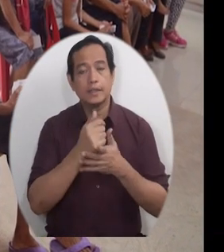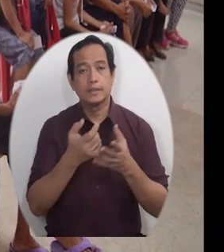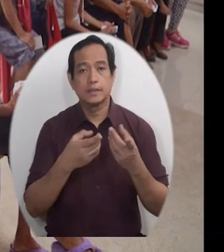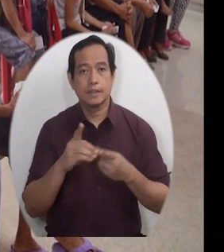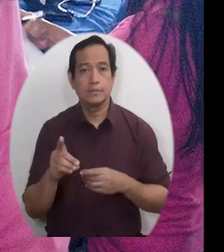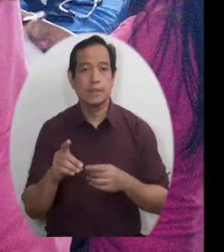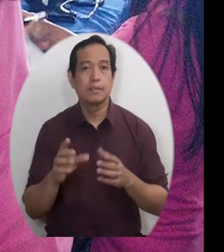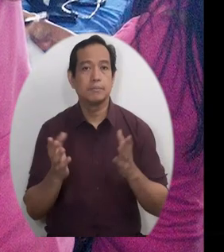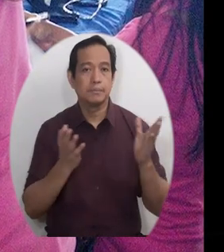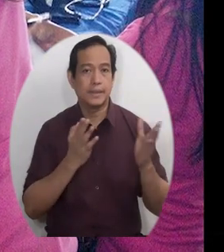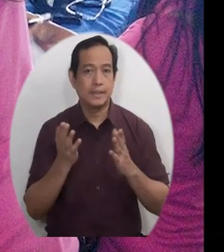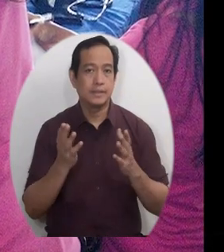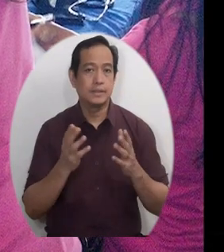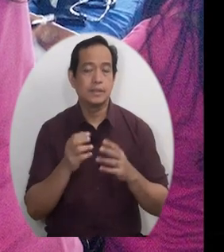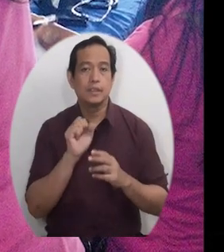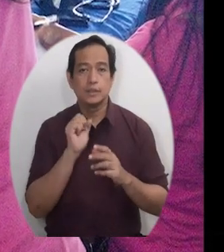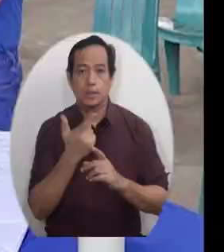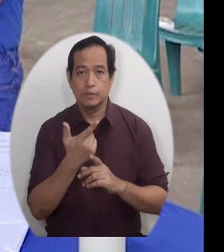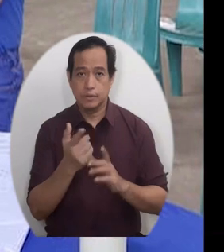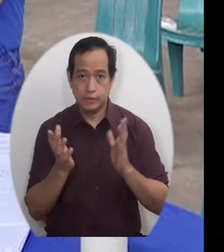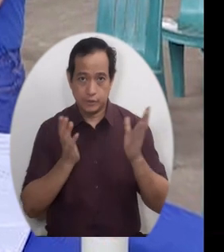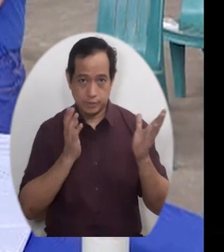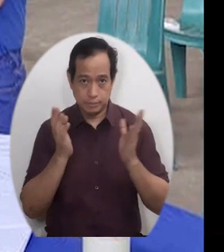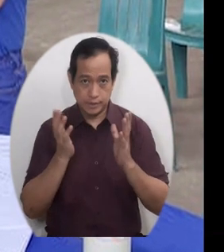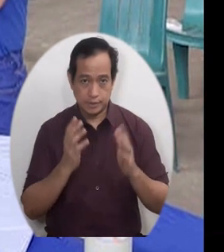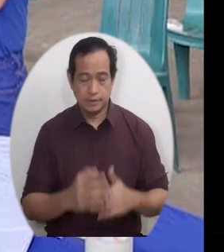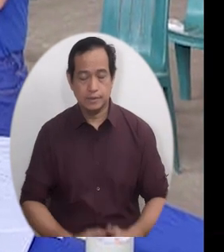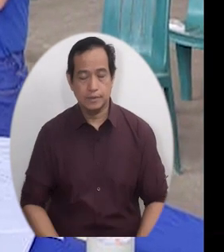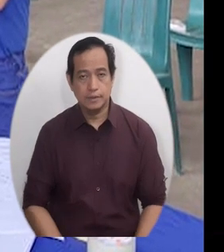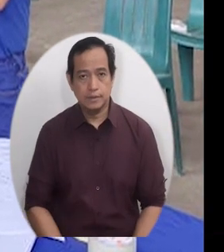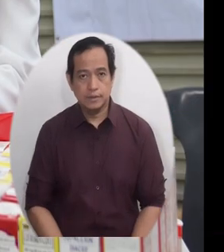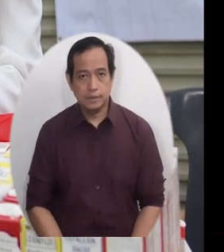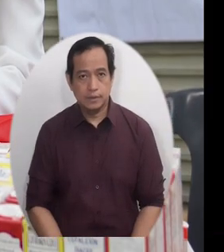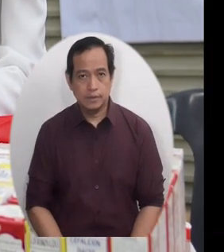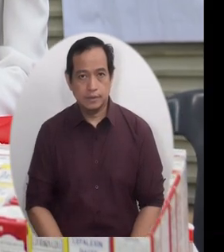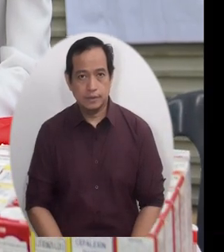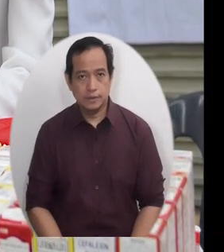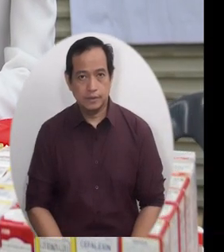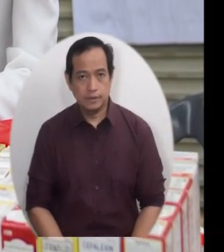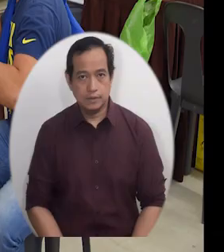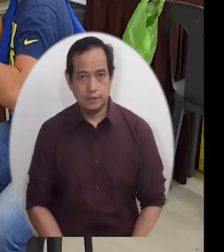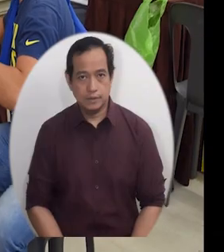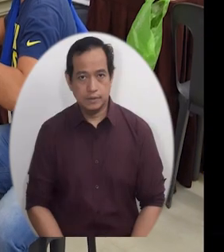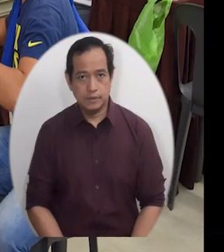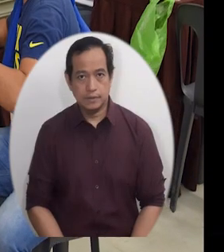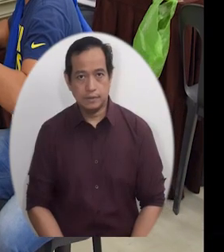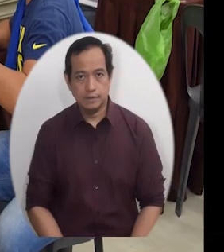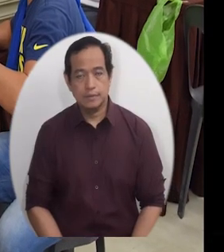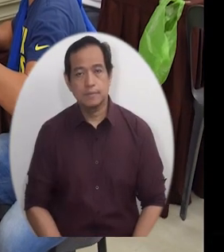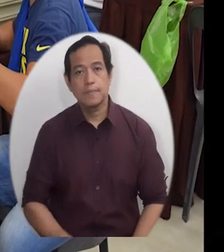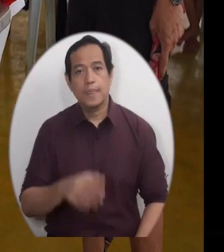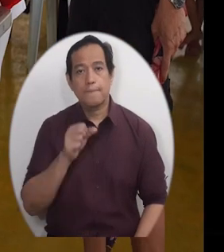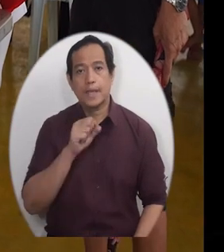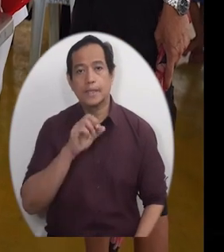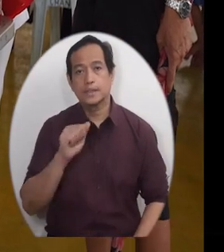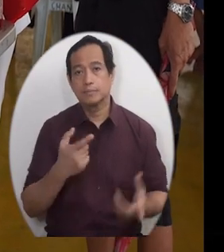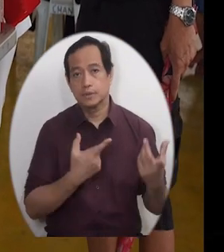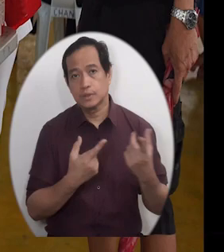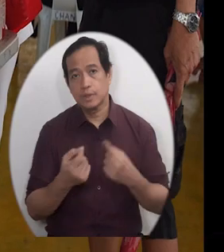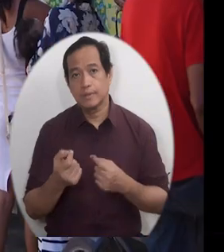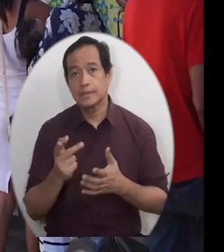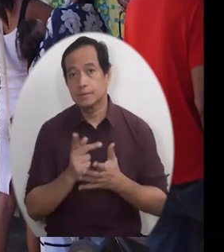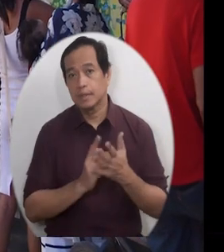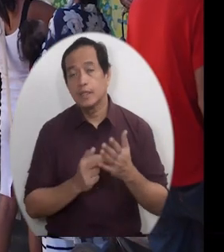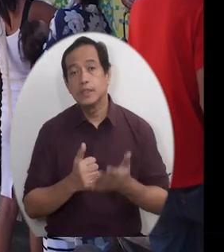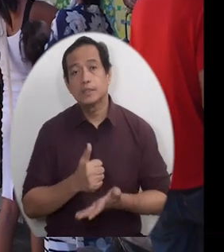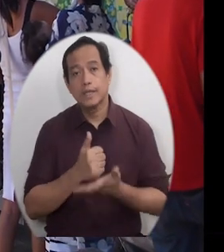most of its Southeast Asian peers. This means the private sector helps to augment the delivery of basic social